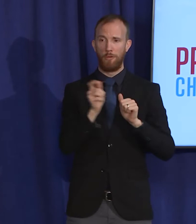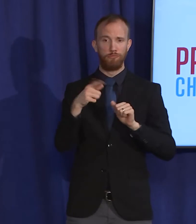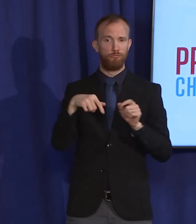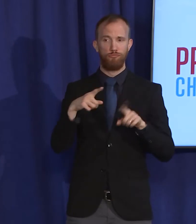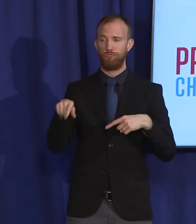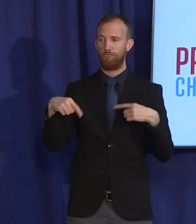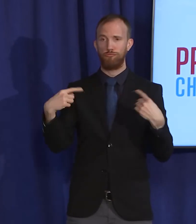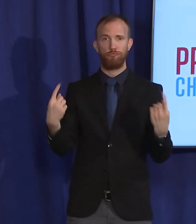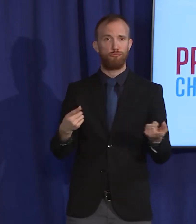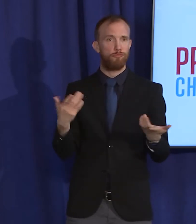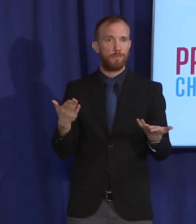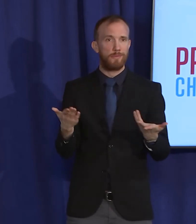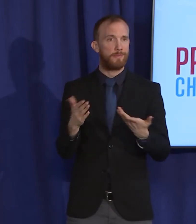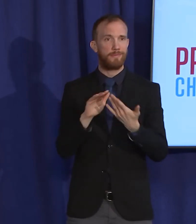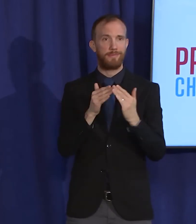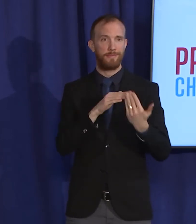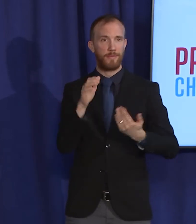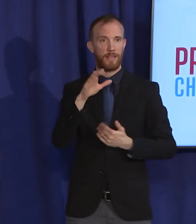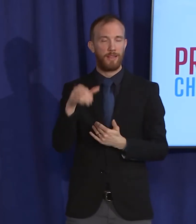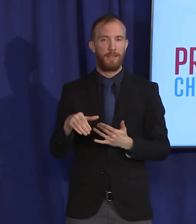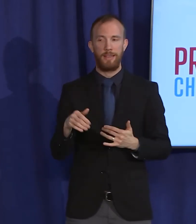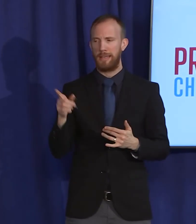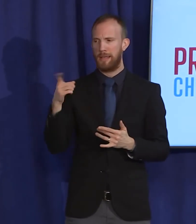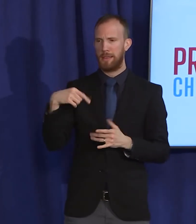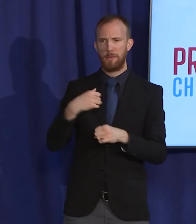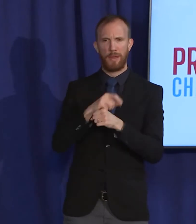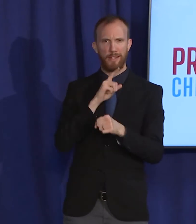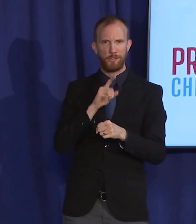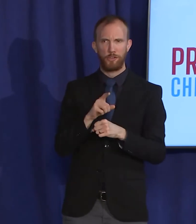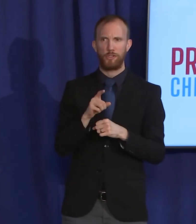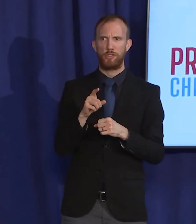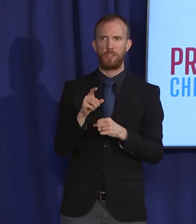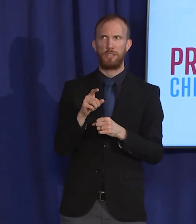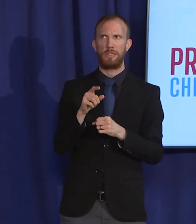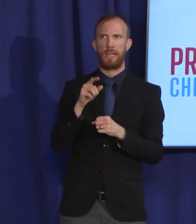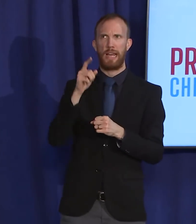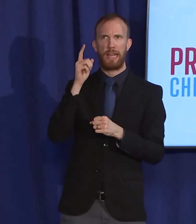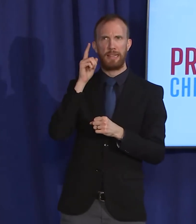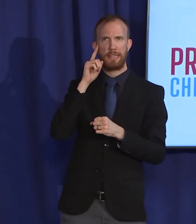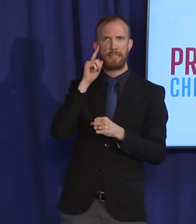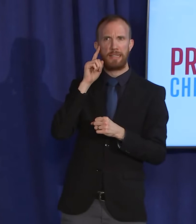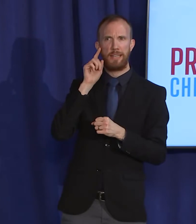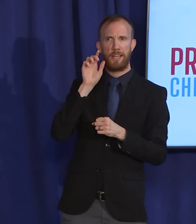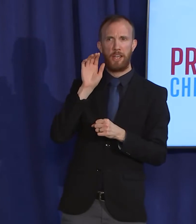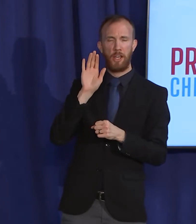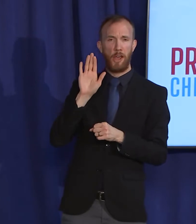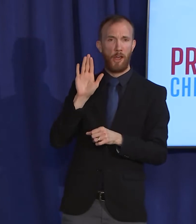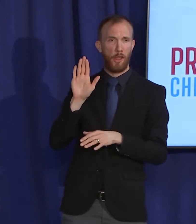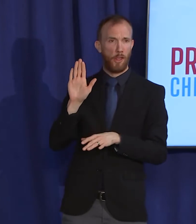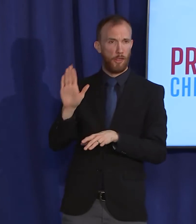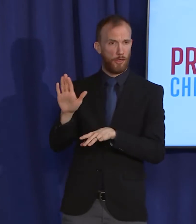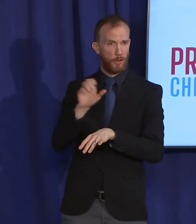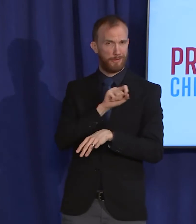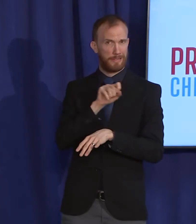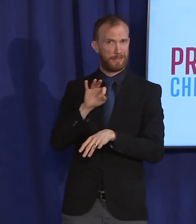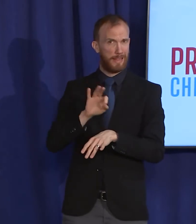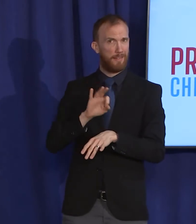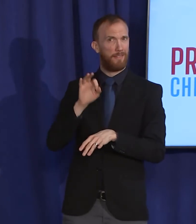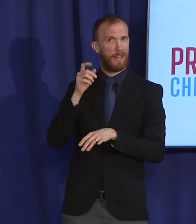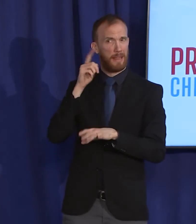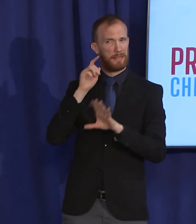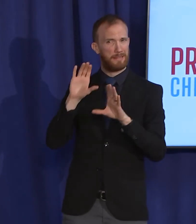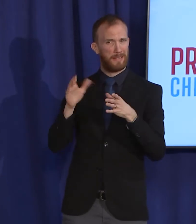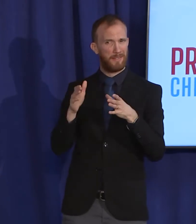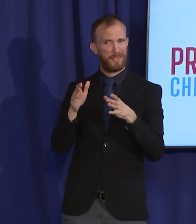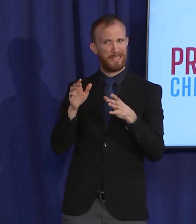really not only making sure that its entire, I think they were 90+% of their staff have been